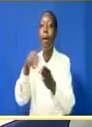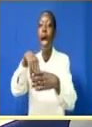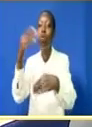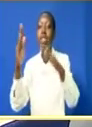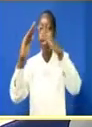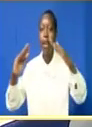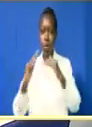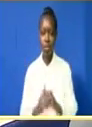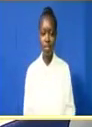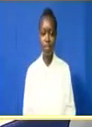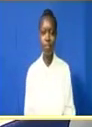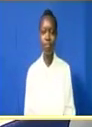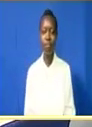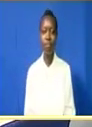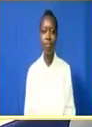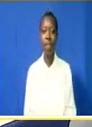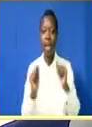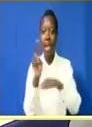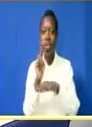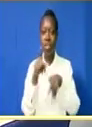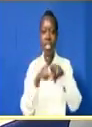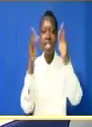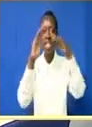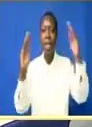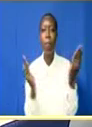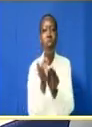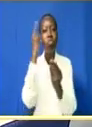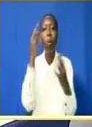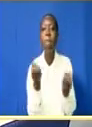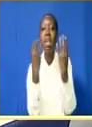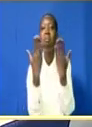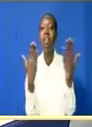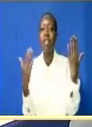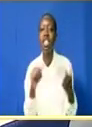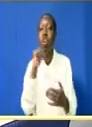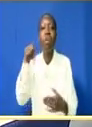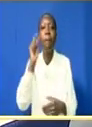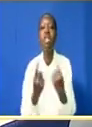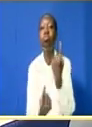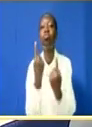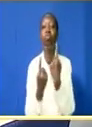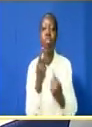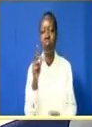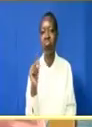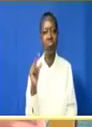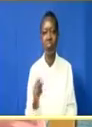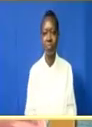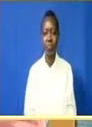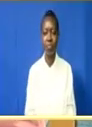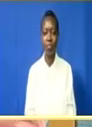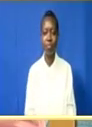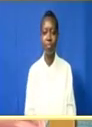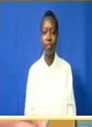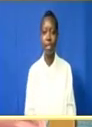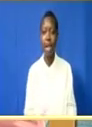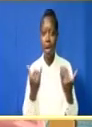mlango. So mm-hmm. you can use that pot for so many things. Not a must you cook with it. Okay, I think I'll try that. So that pot, that